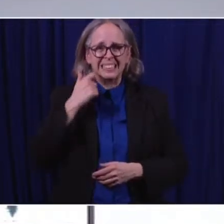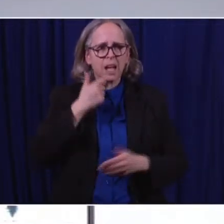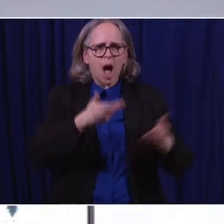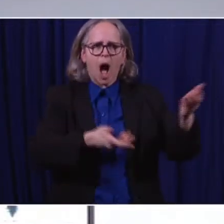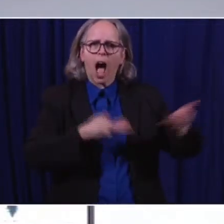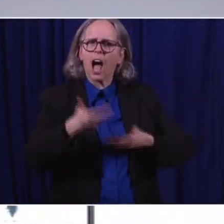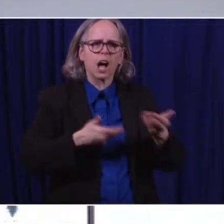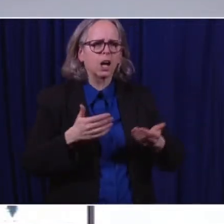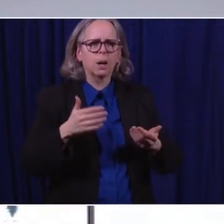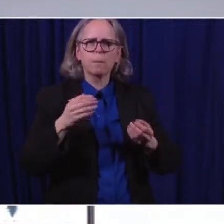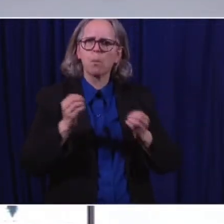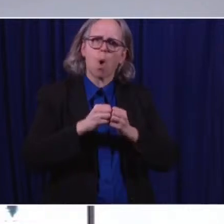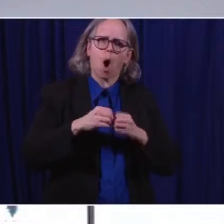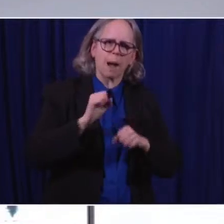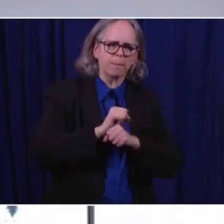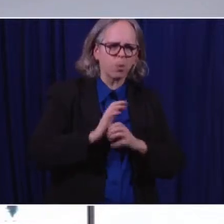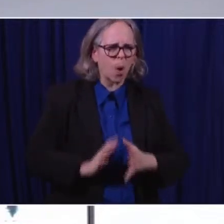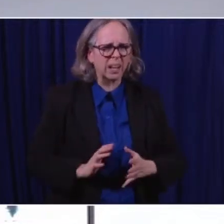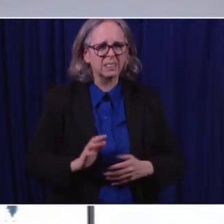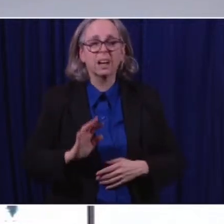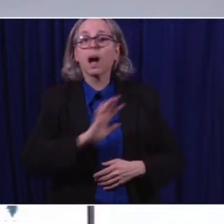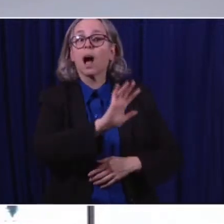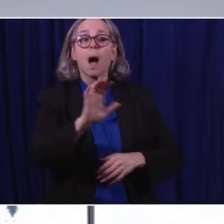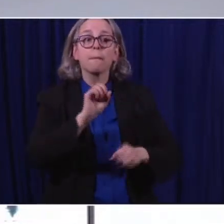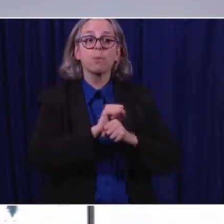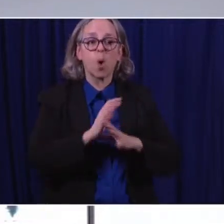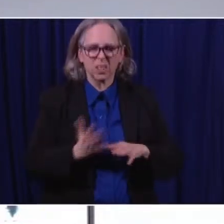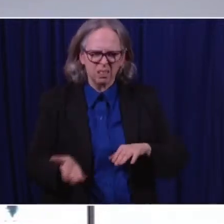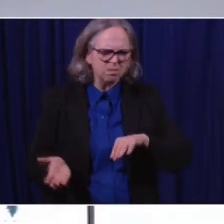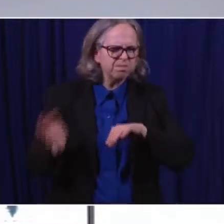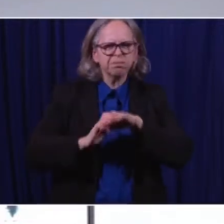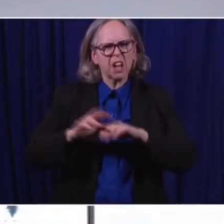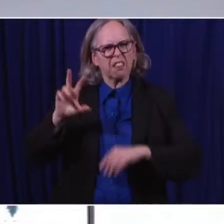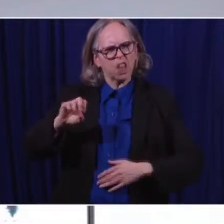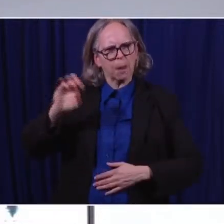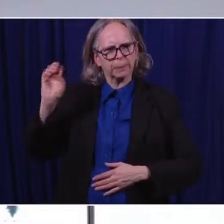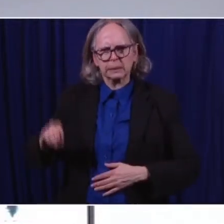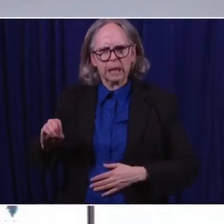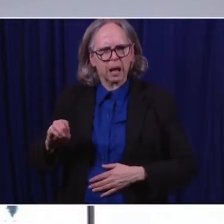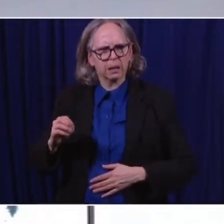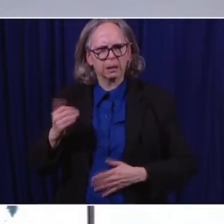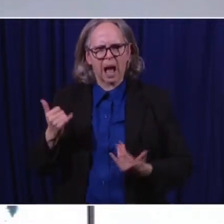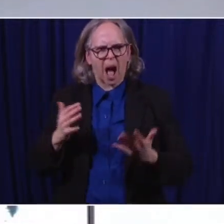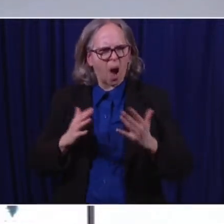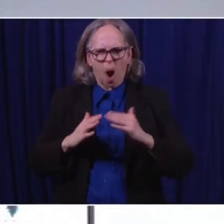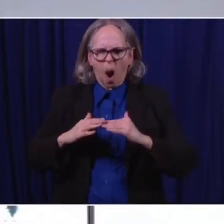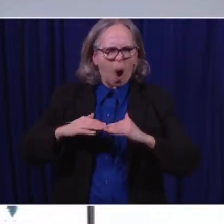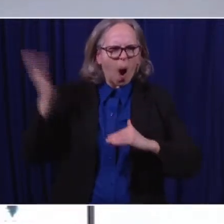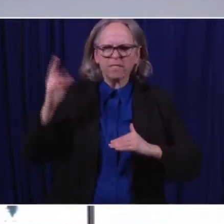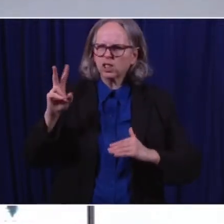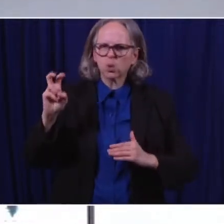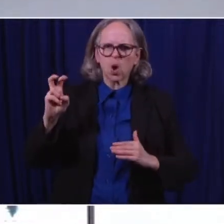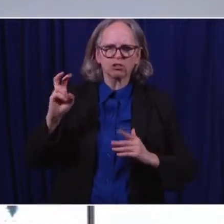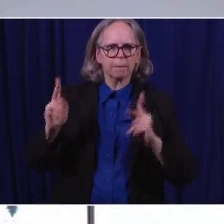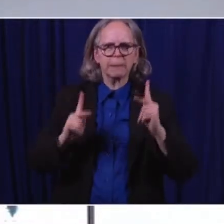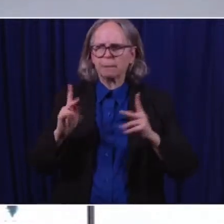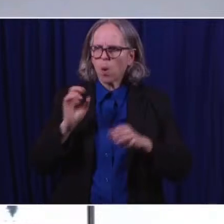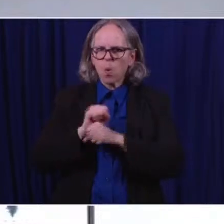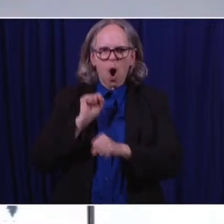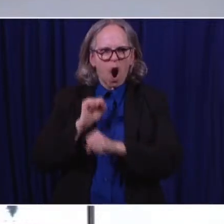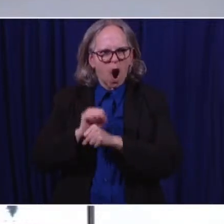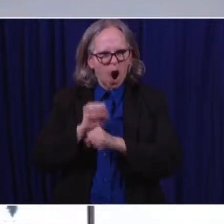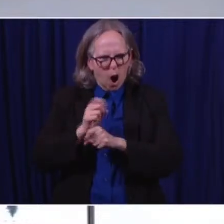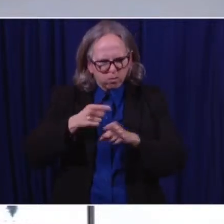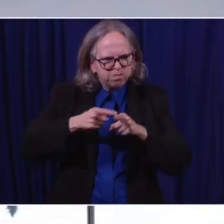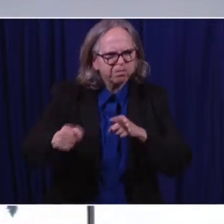alone, now employing over 200 Ohioans. Jobs Ohio and the Ohio Development Services Agency